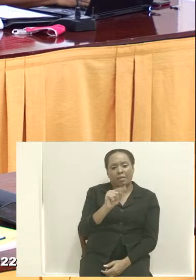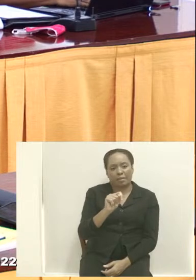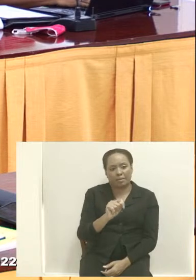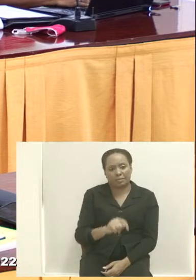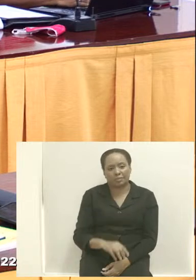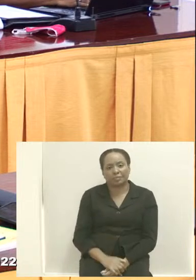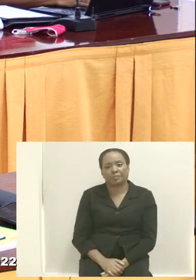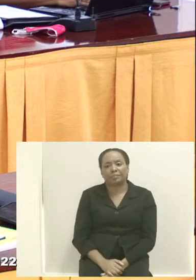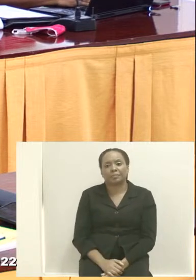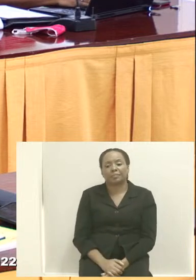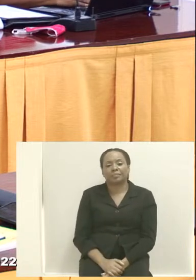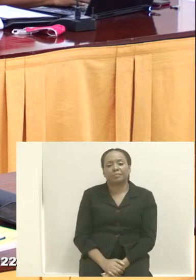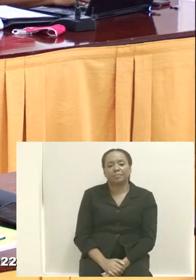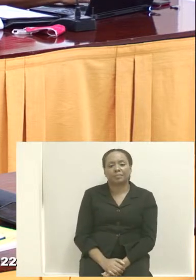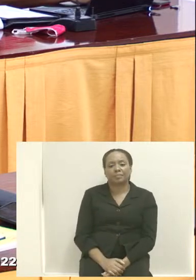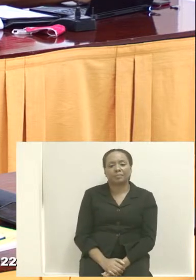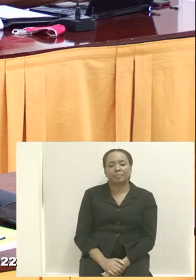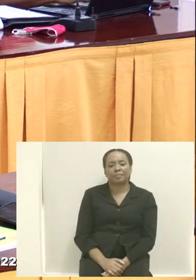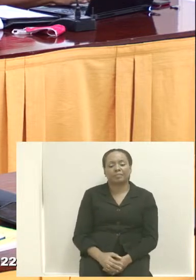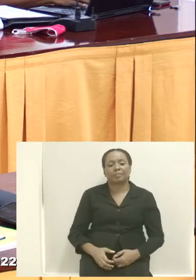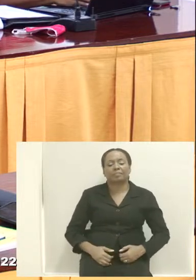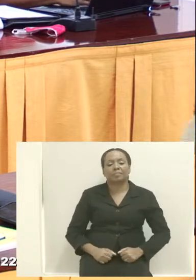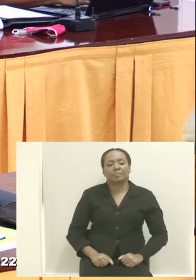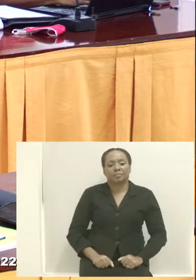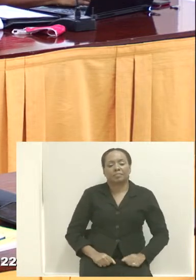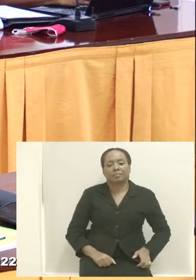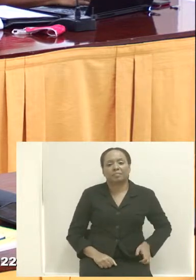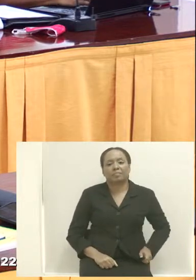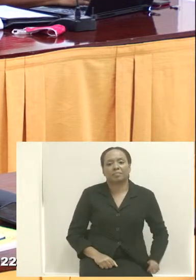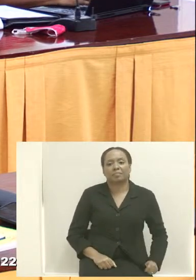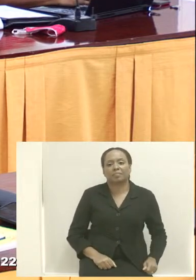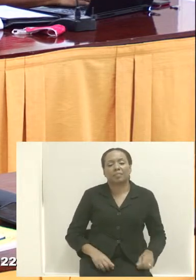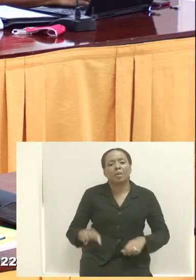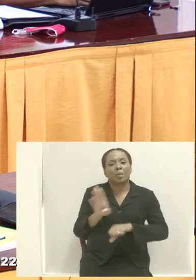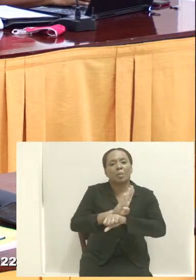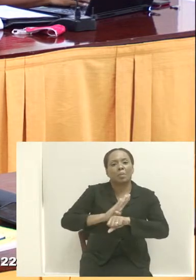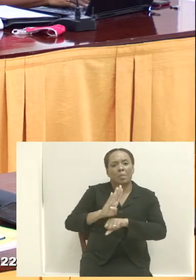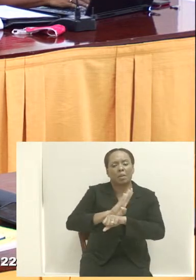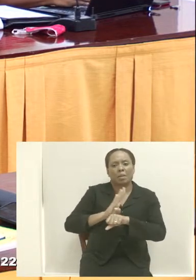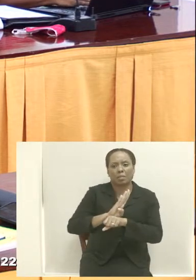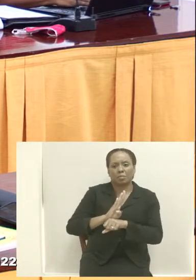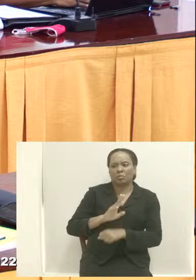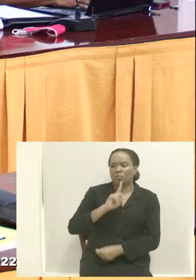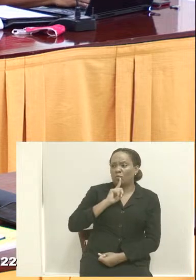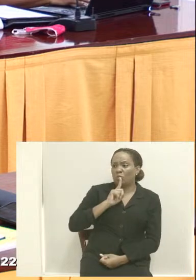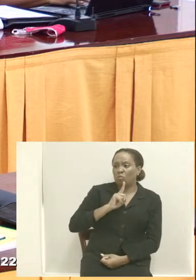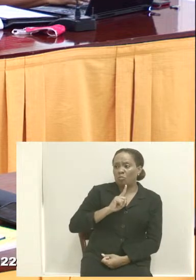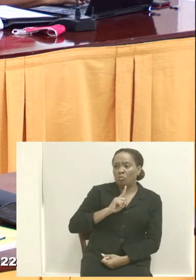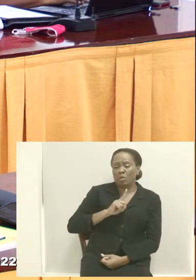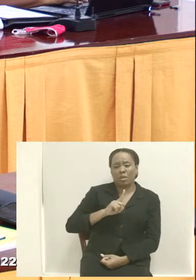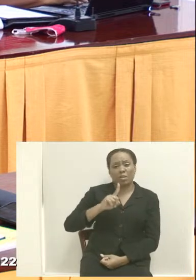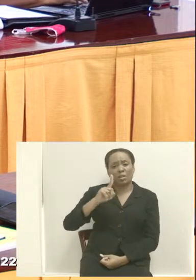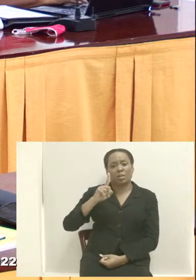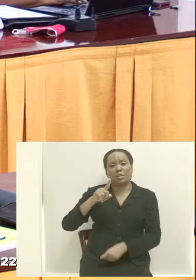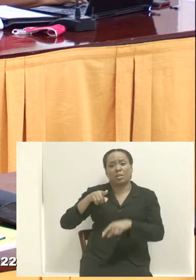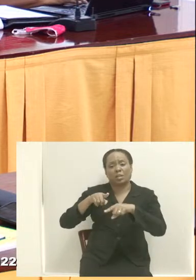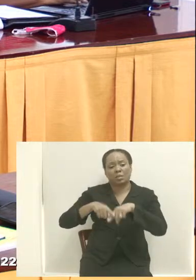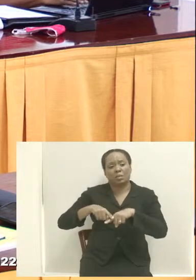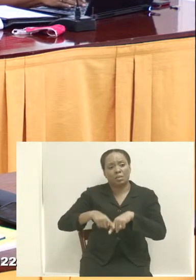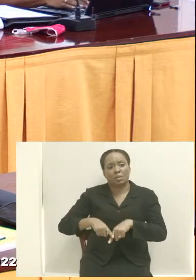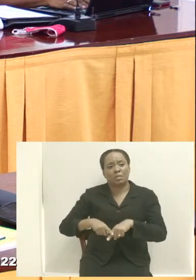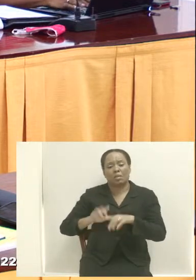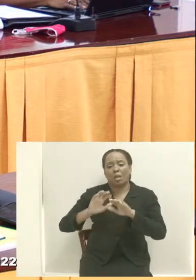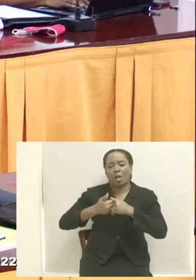rooted on collateral. If you're going to get some money by way of a loan,